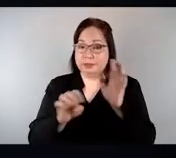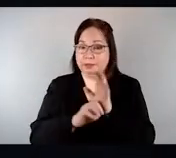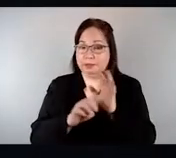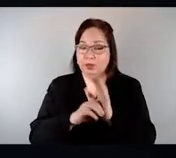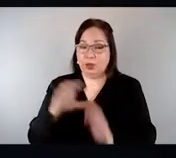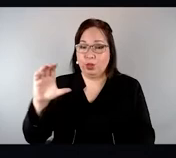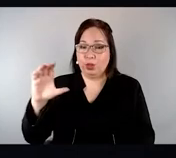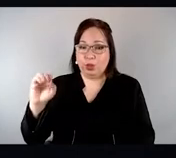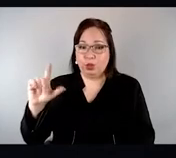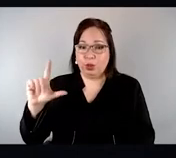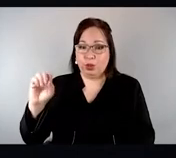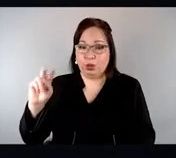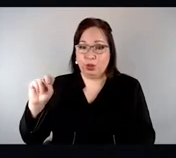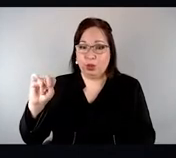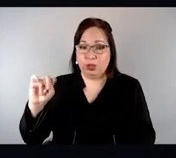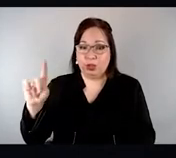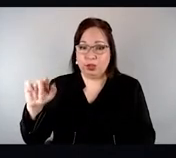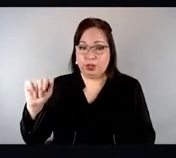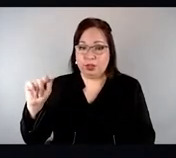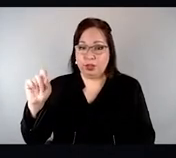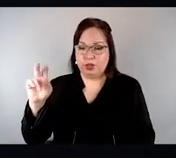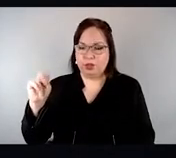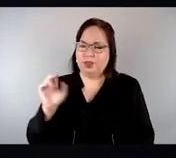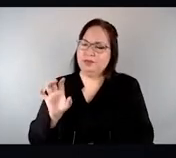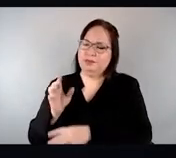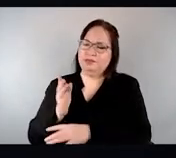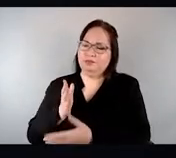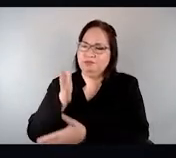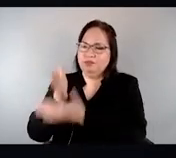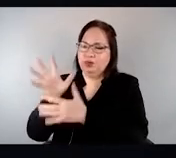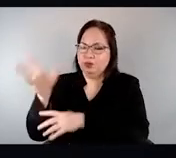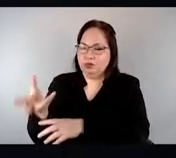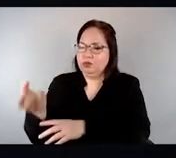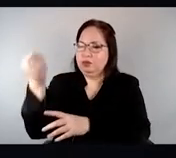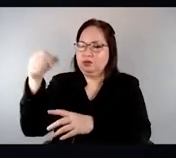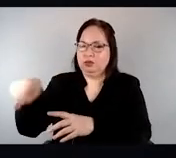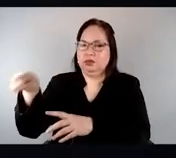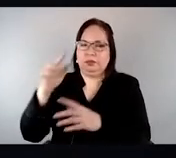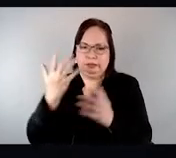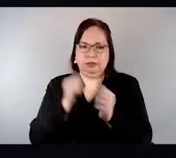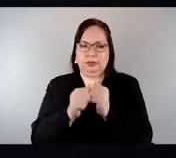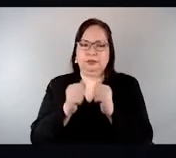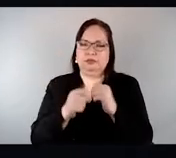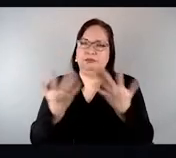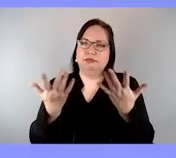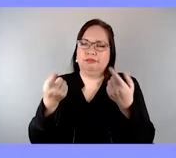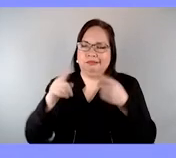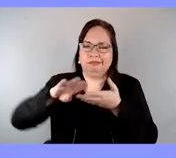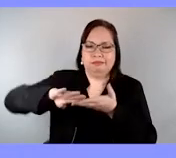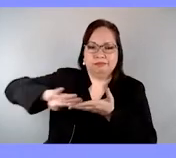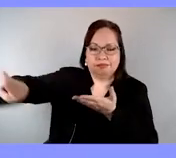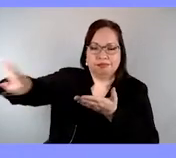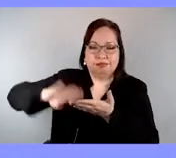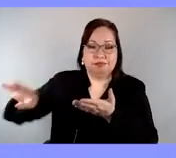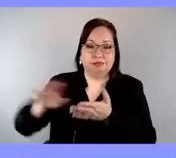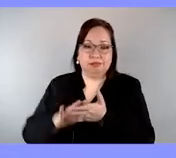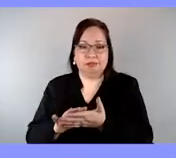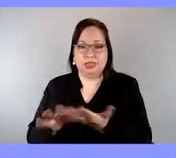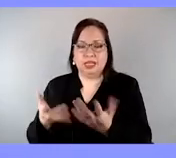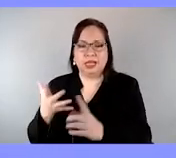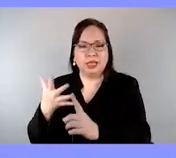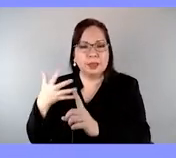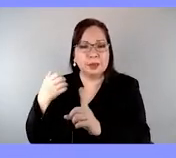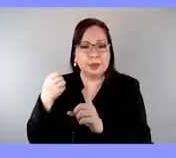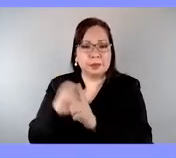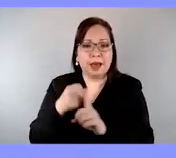Colonization, for example, is one of the biggest sources of marginalization. It had an impact